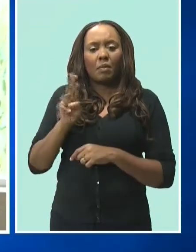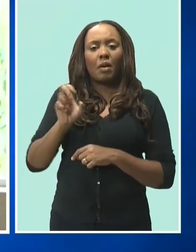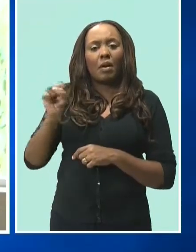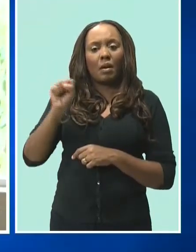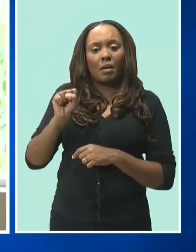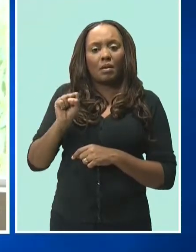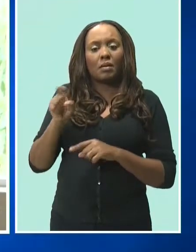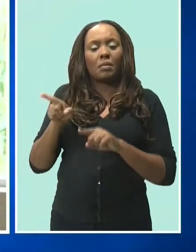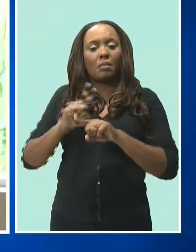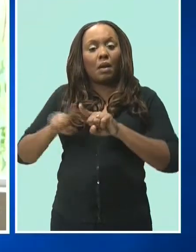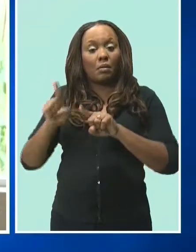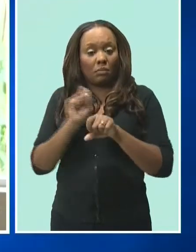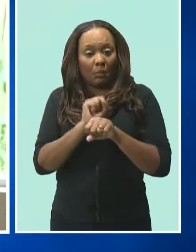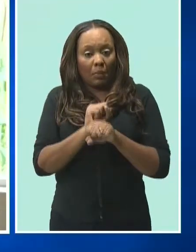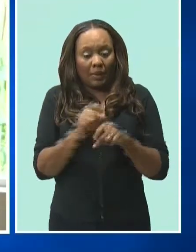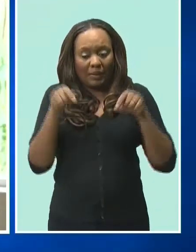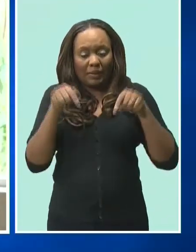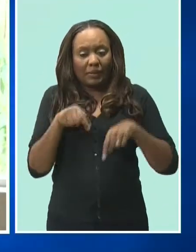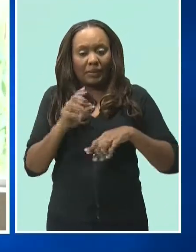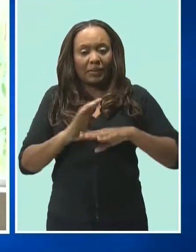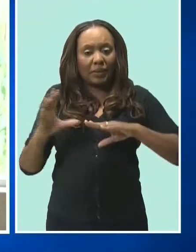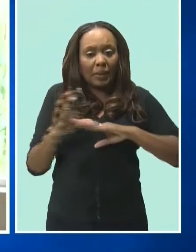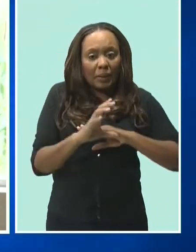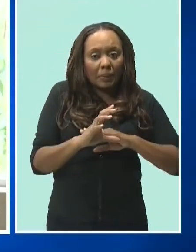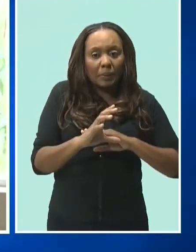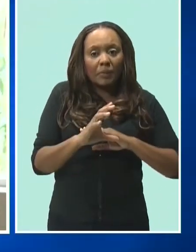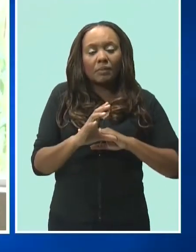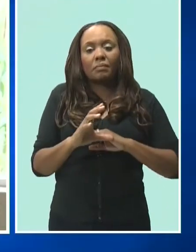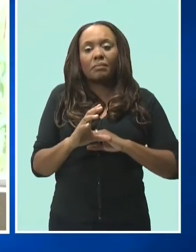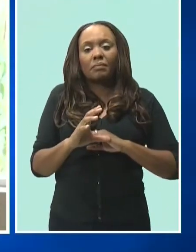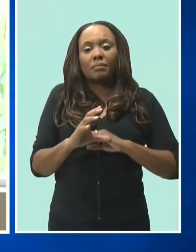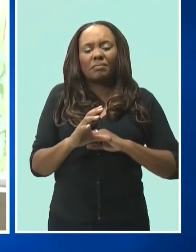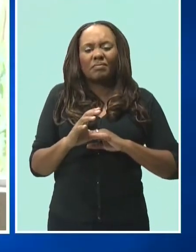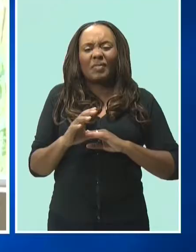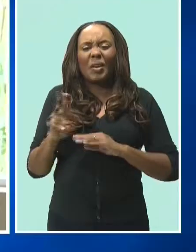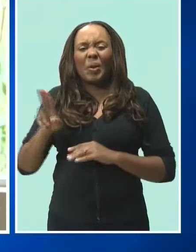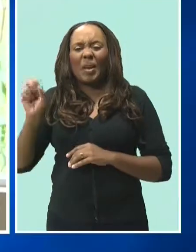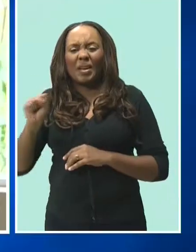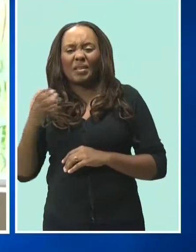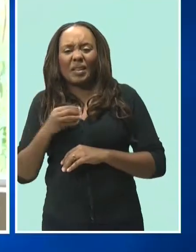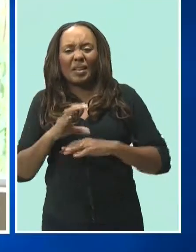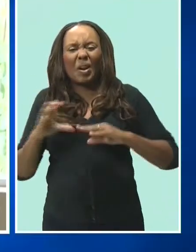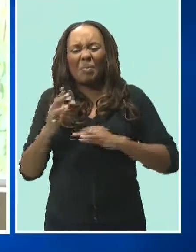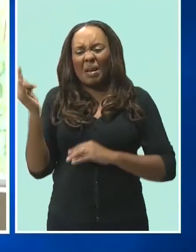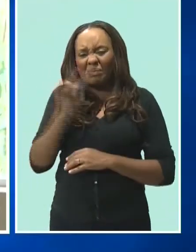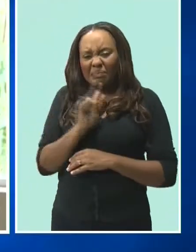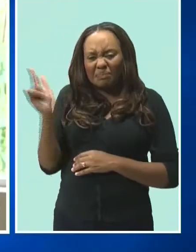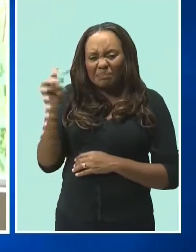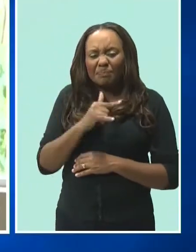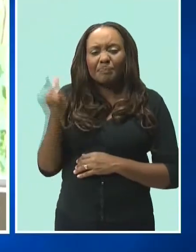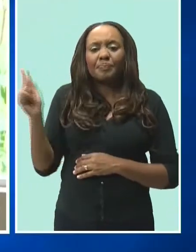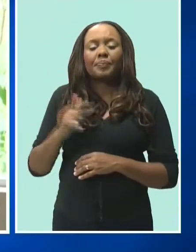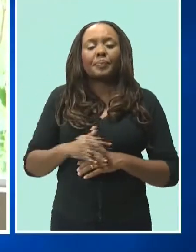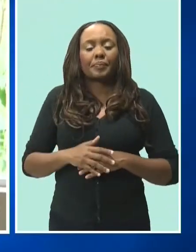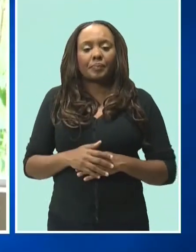but working within the Caribbean and between the US and the Caribbean. And of course